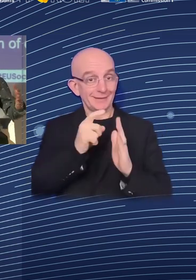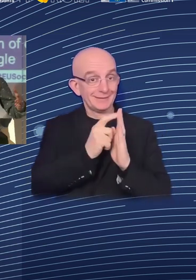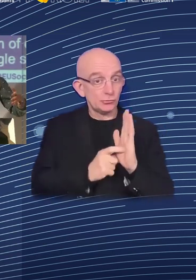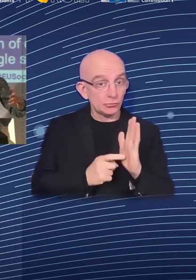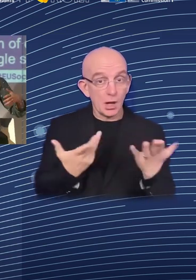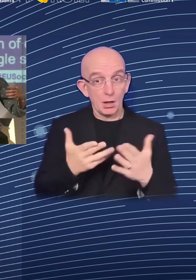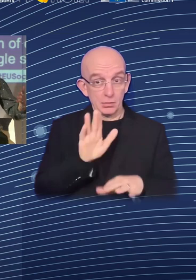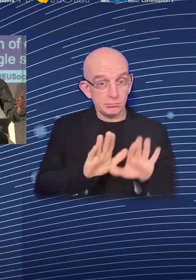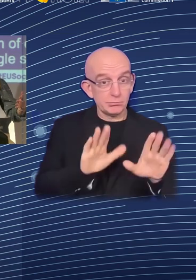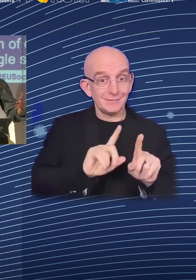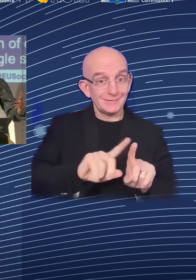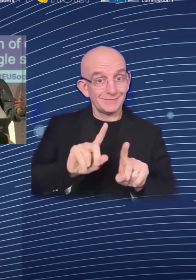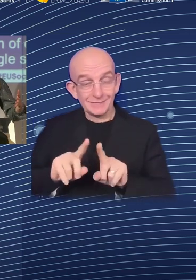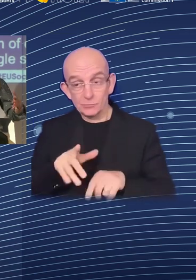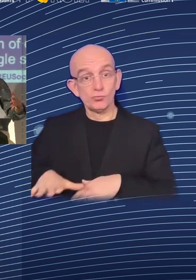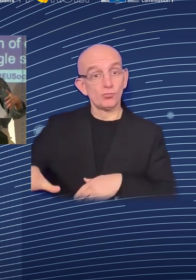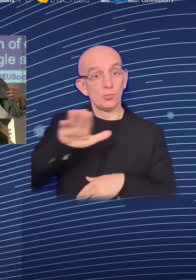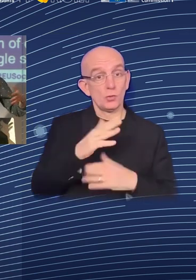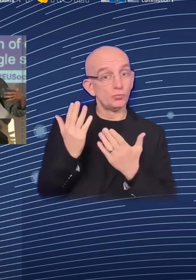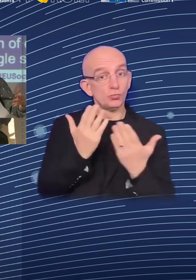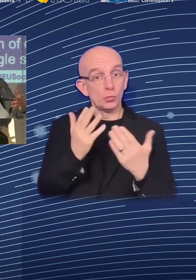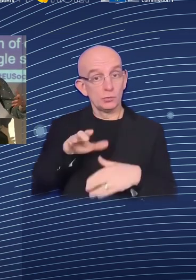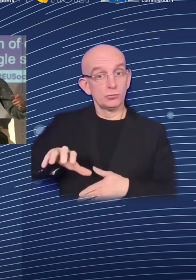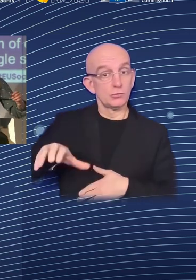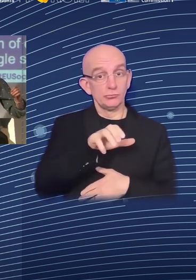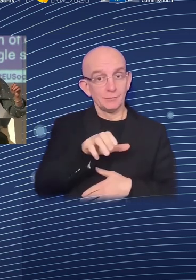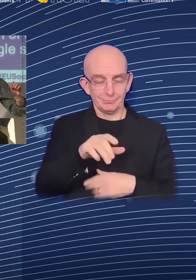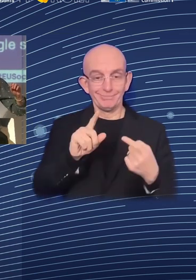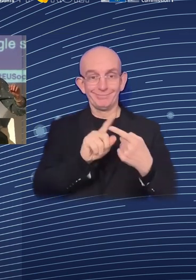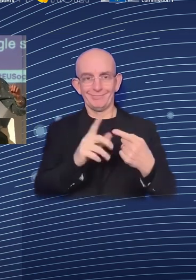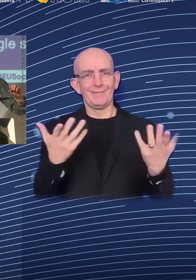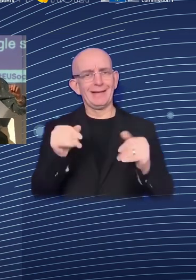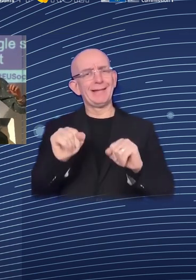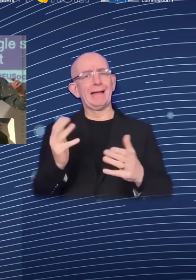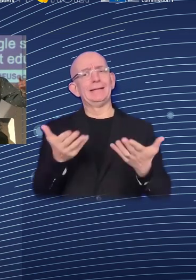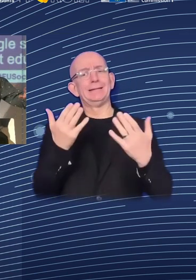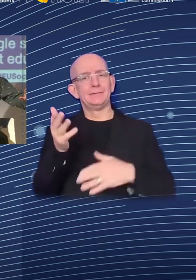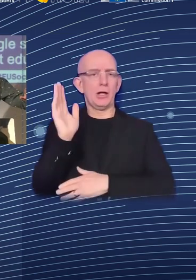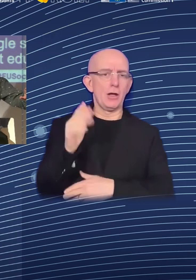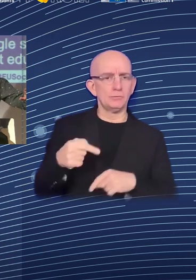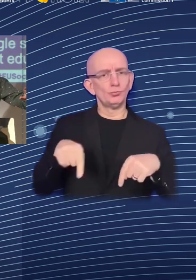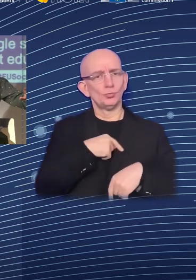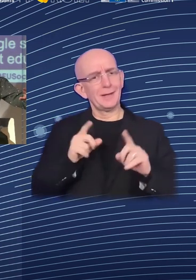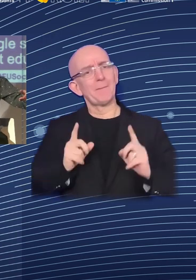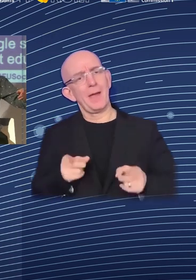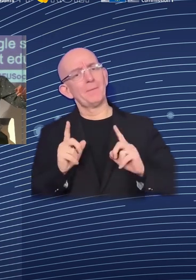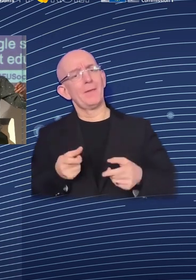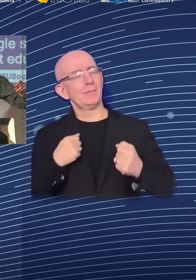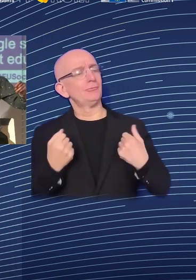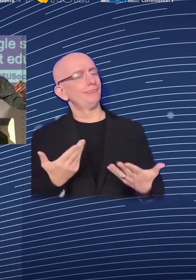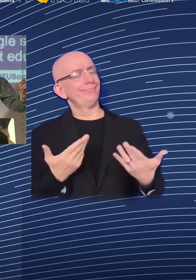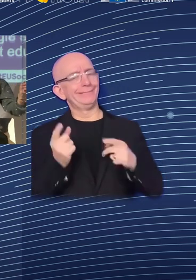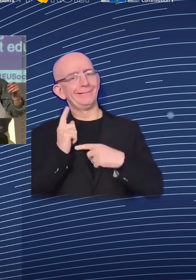need to do something about education. But when it comes to the practice, you need to really change what's happening in the classrooms.